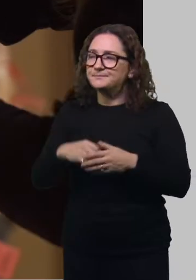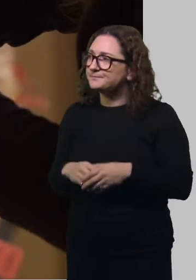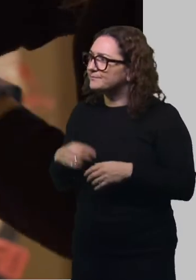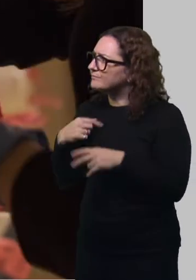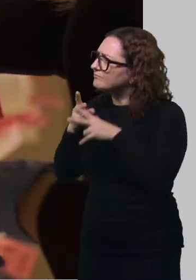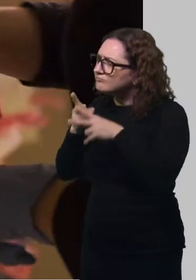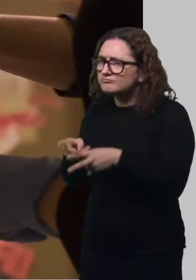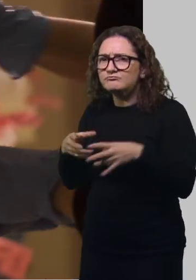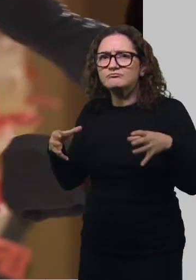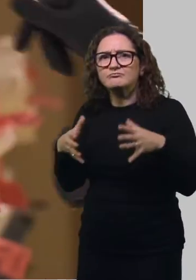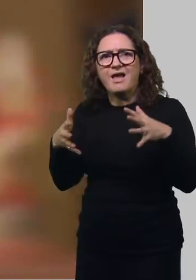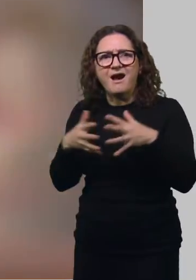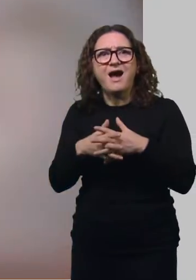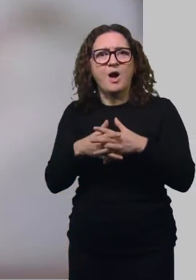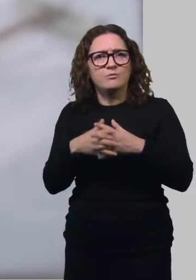for the collection?